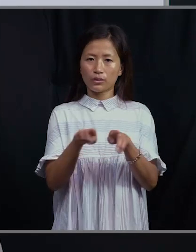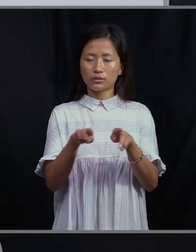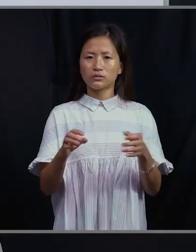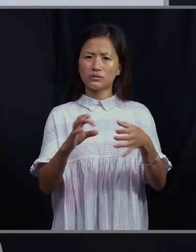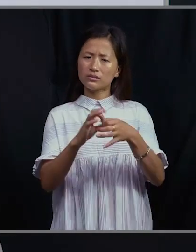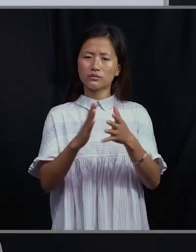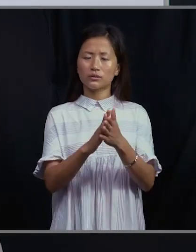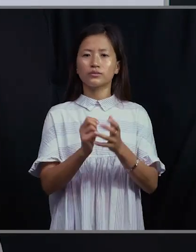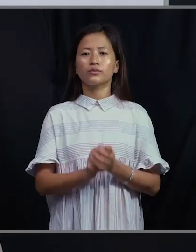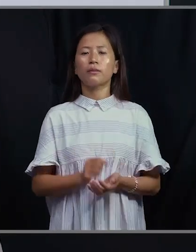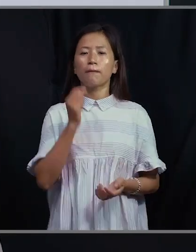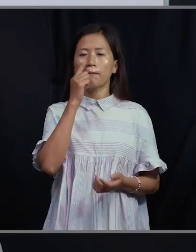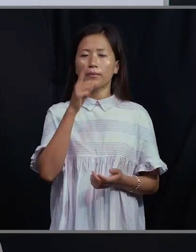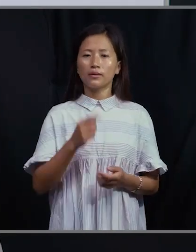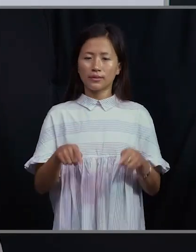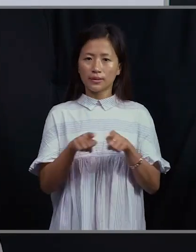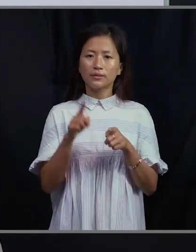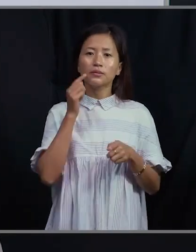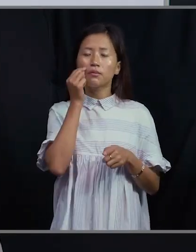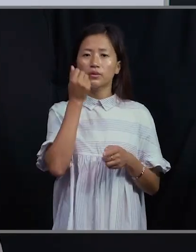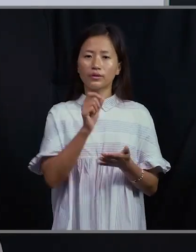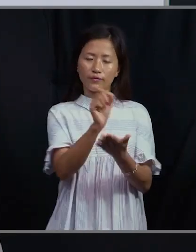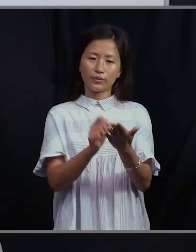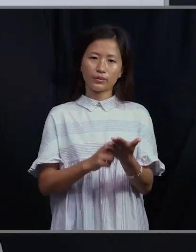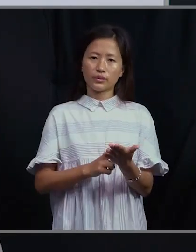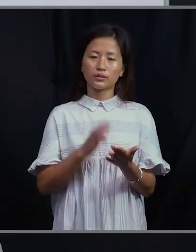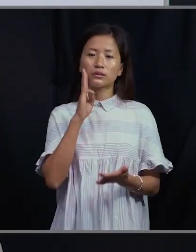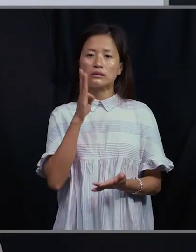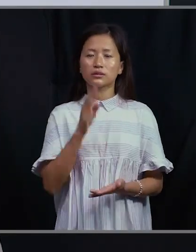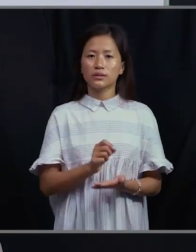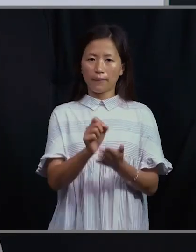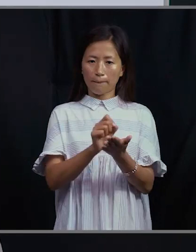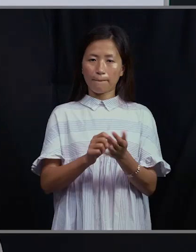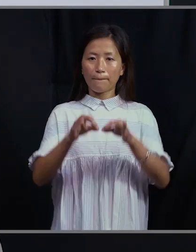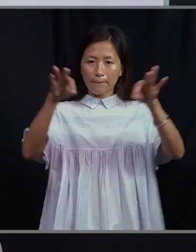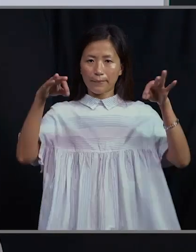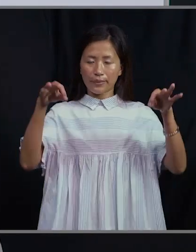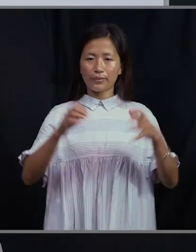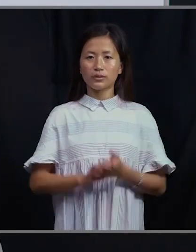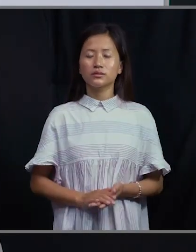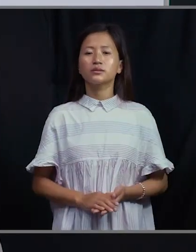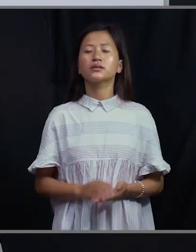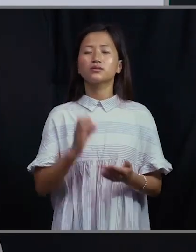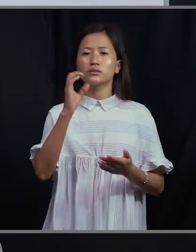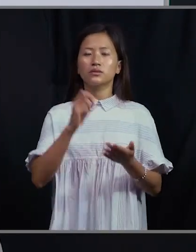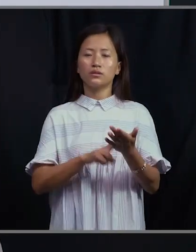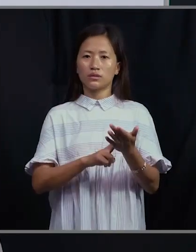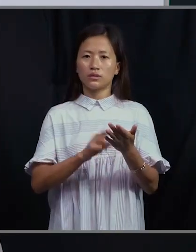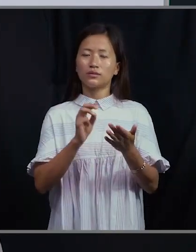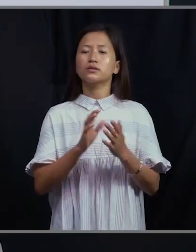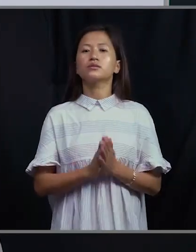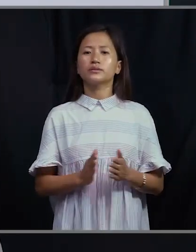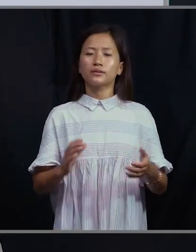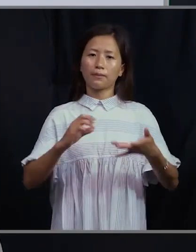the bridegroom has to sign, and also the witness has to sign this particular paper, so that they are considered as married